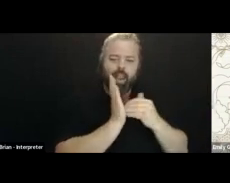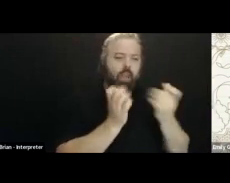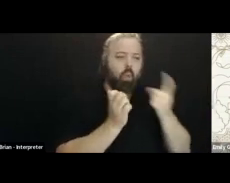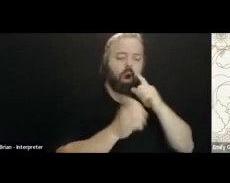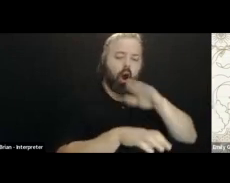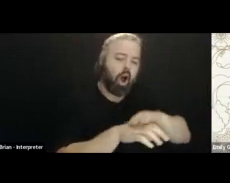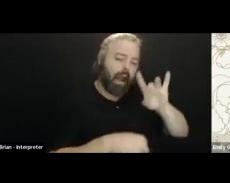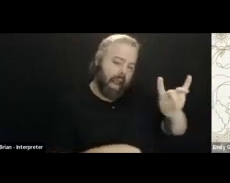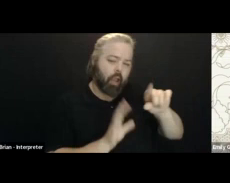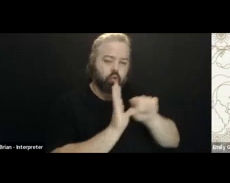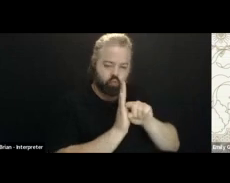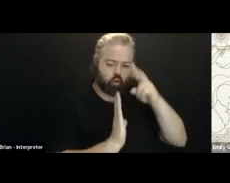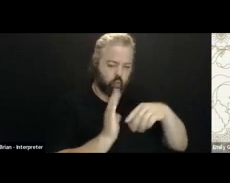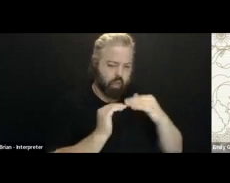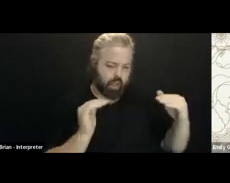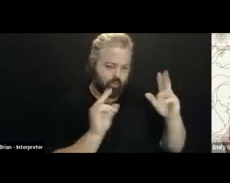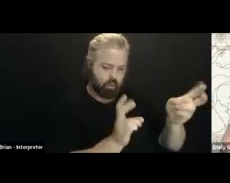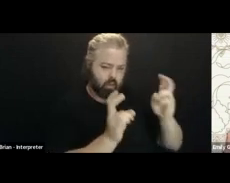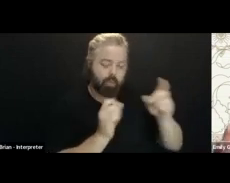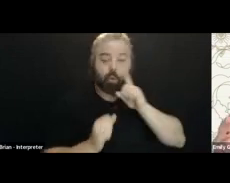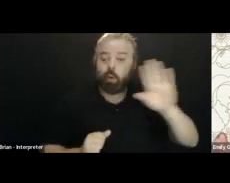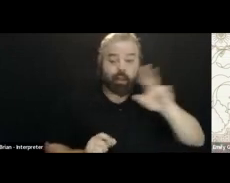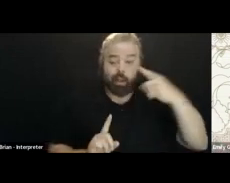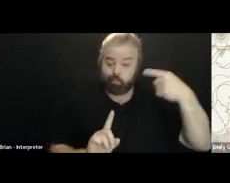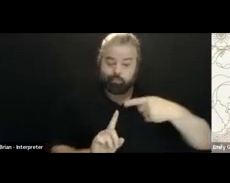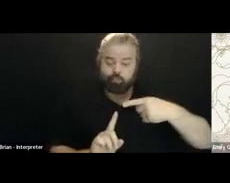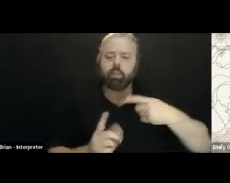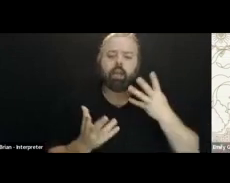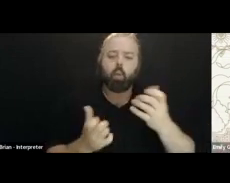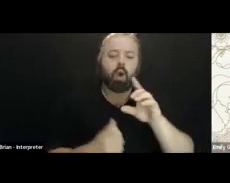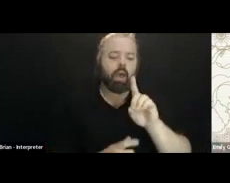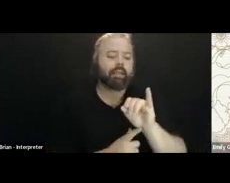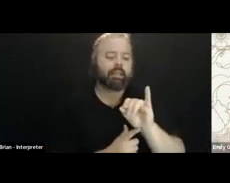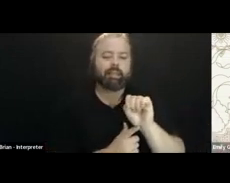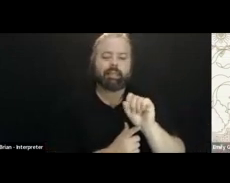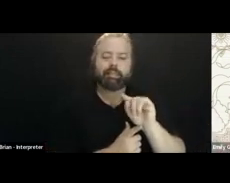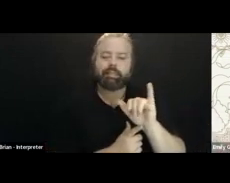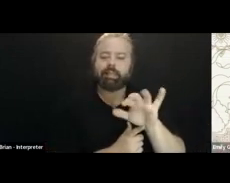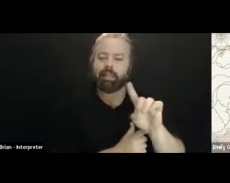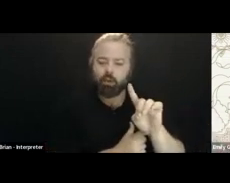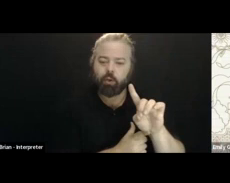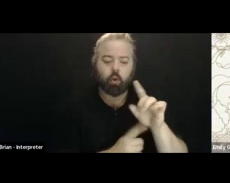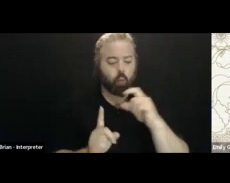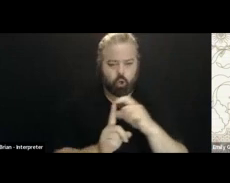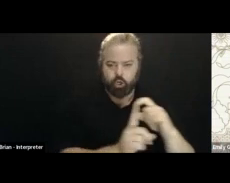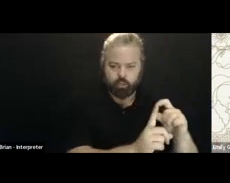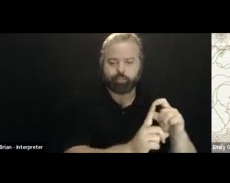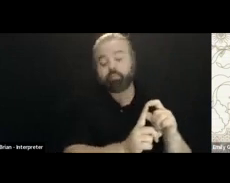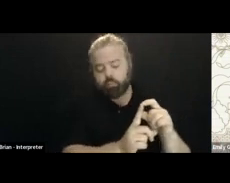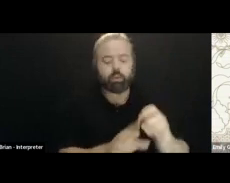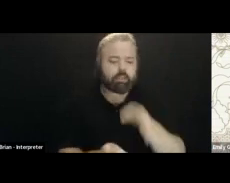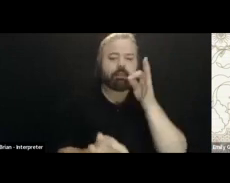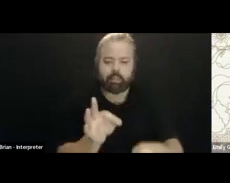really what I think they're looking for is just distilled wording, simple language. You know,